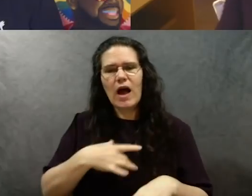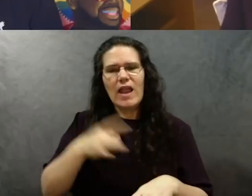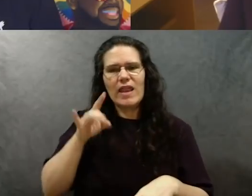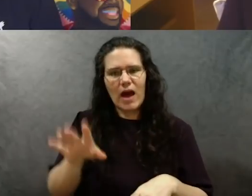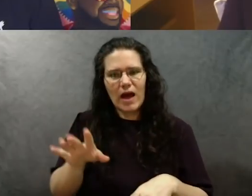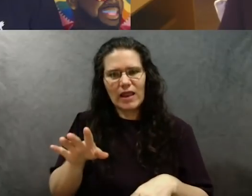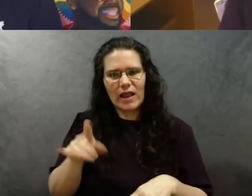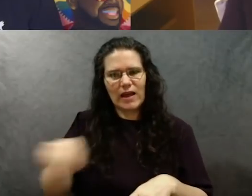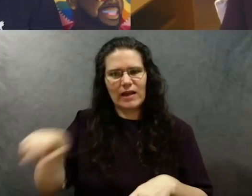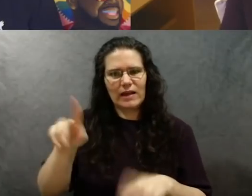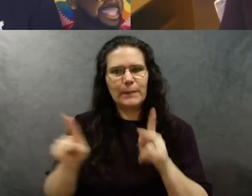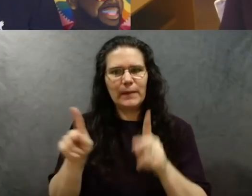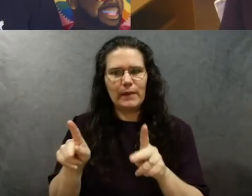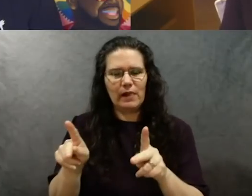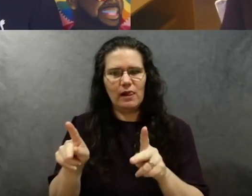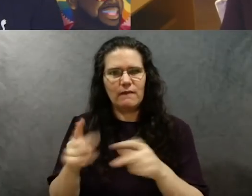know?